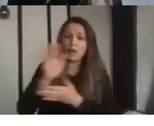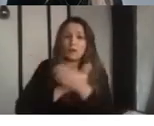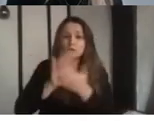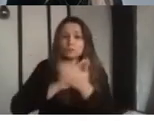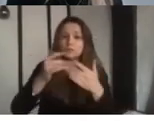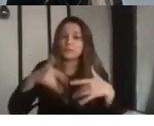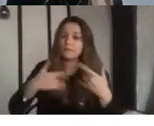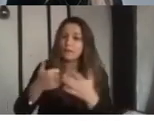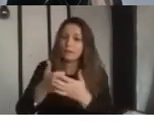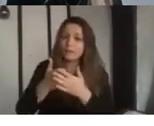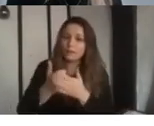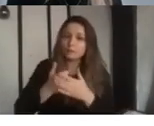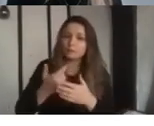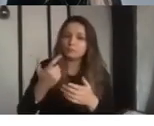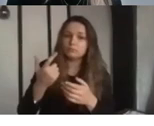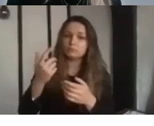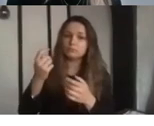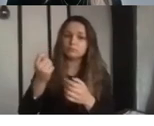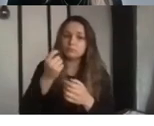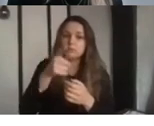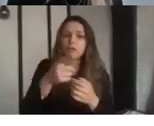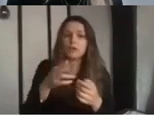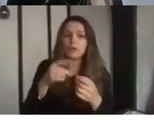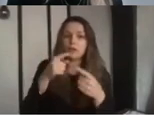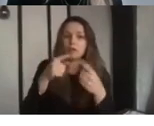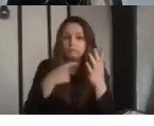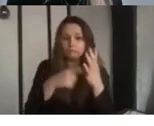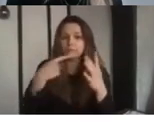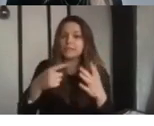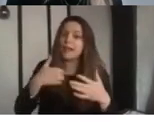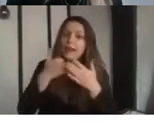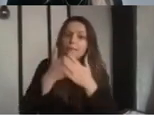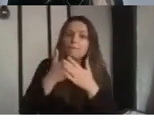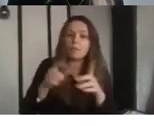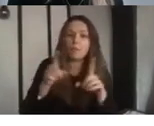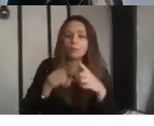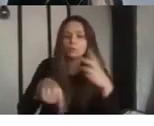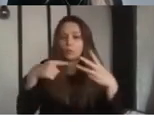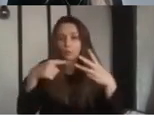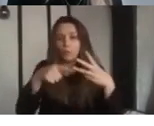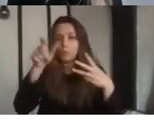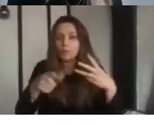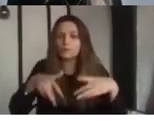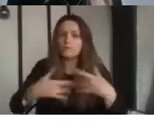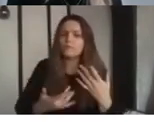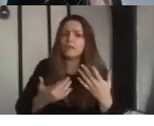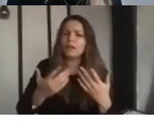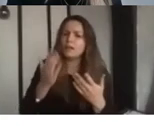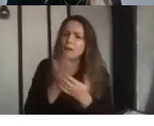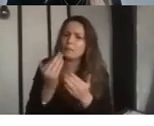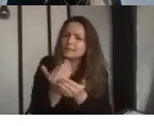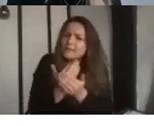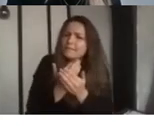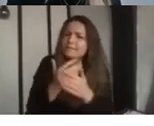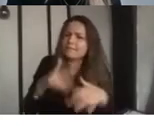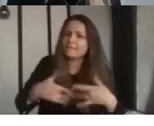helpful and the lab is a safe place to study. So really good feedback there on this